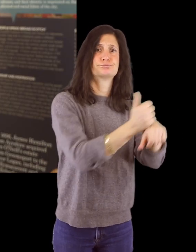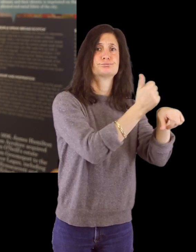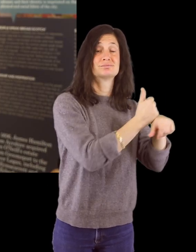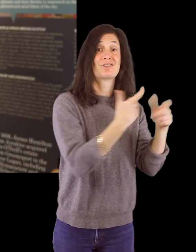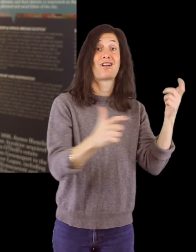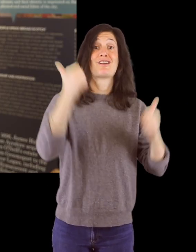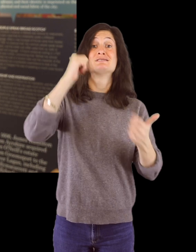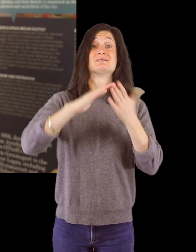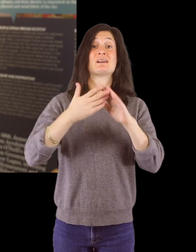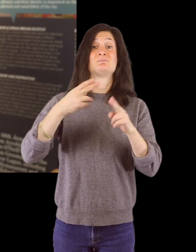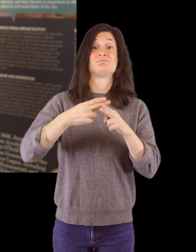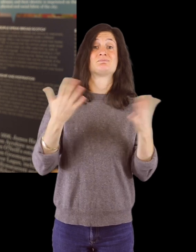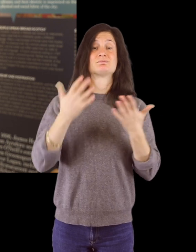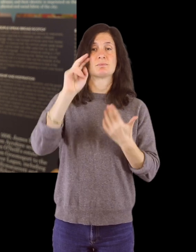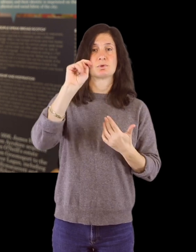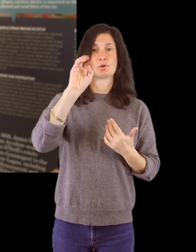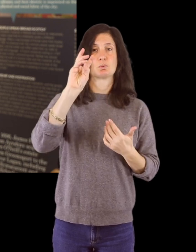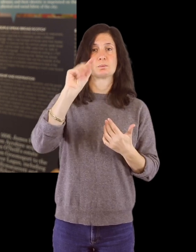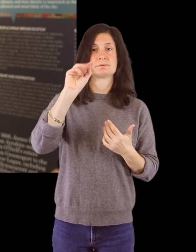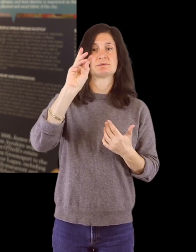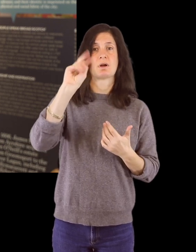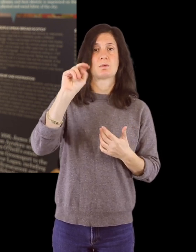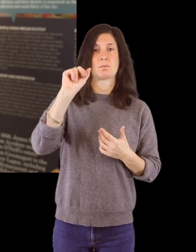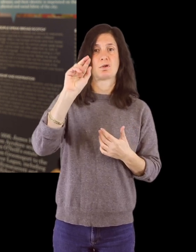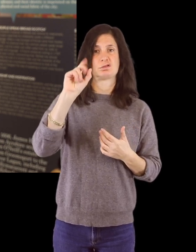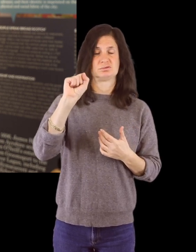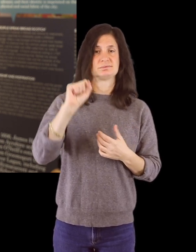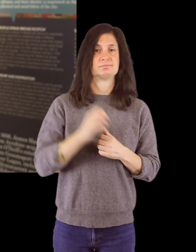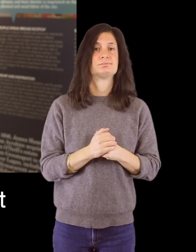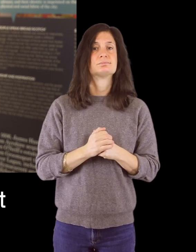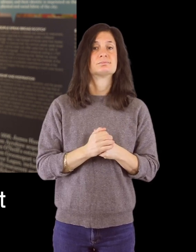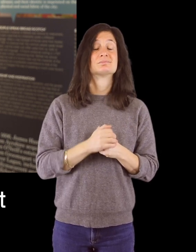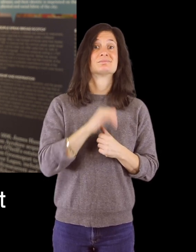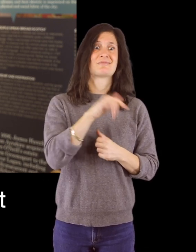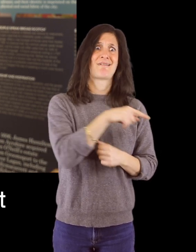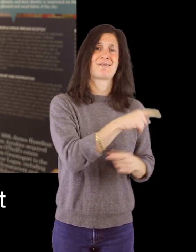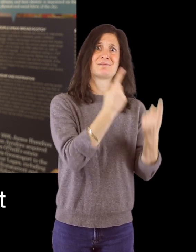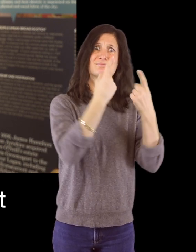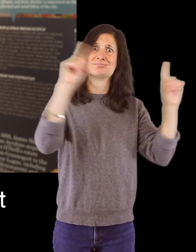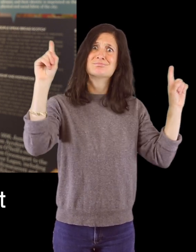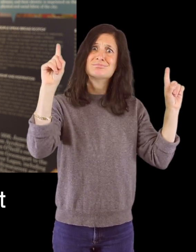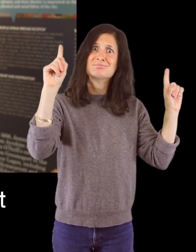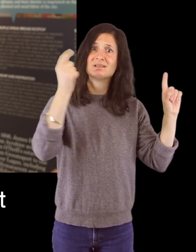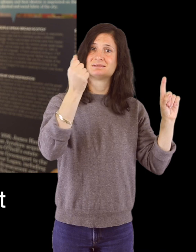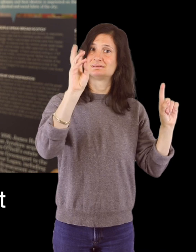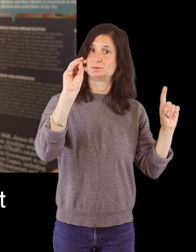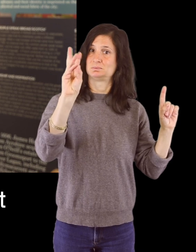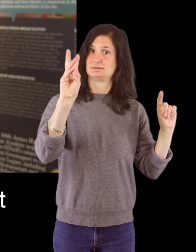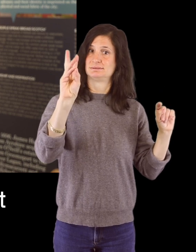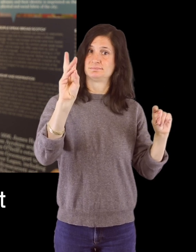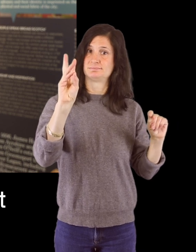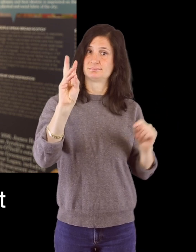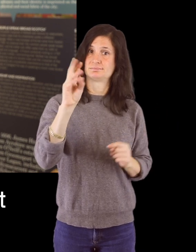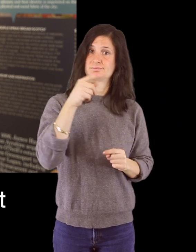new settlers, one of the largest being Newtownards. The success of this private settlement of Scots